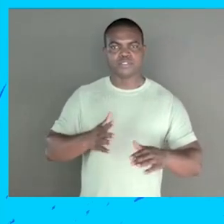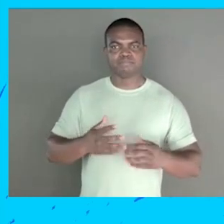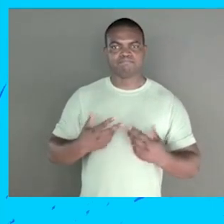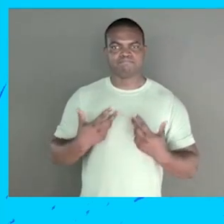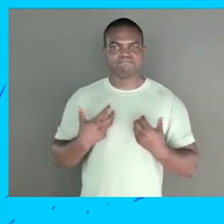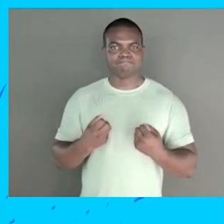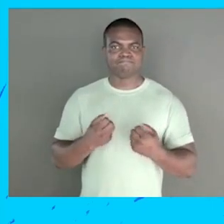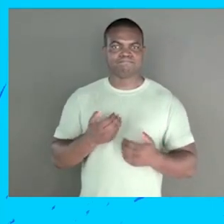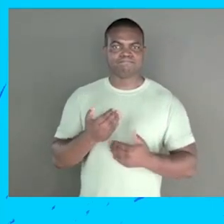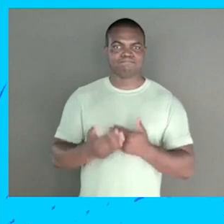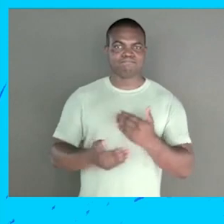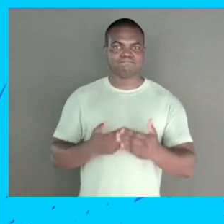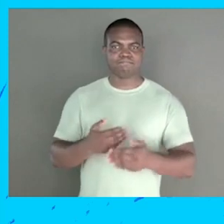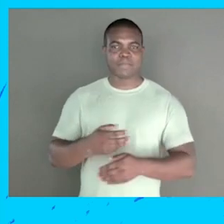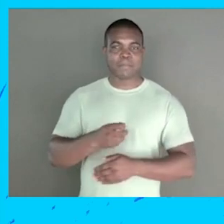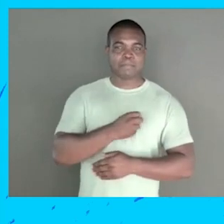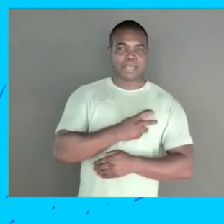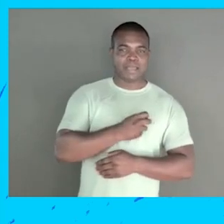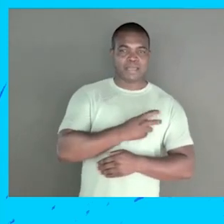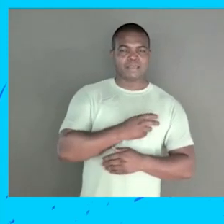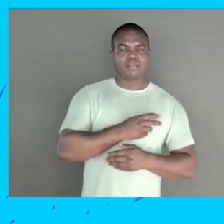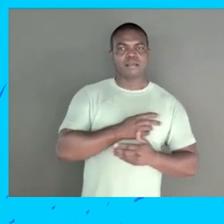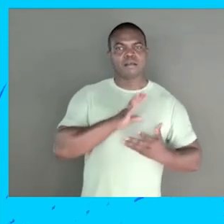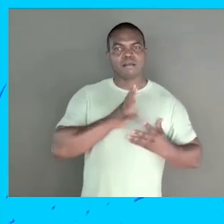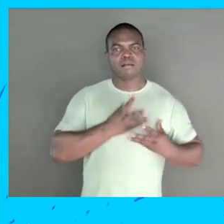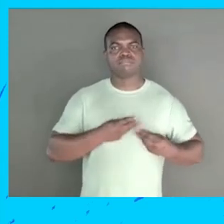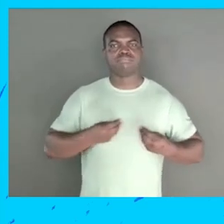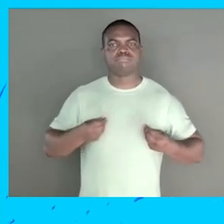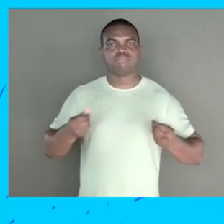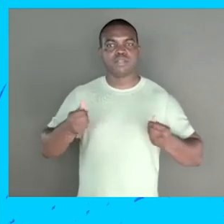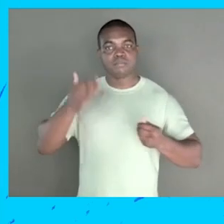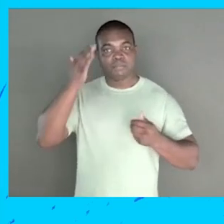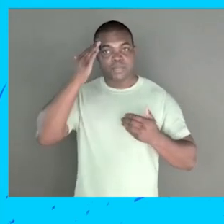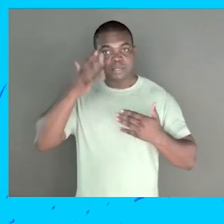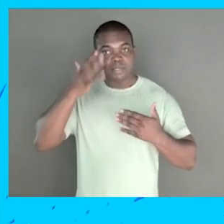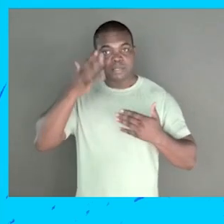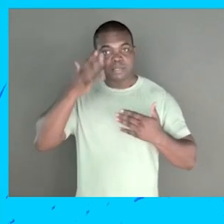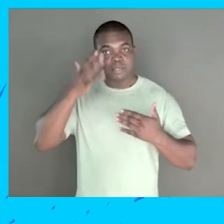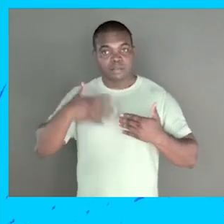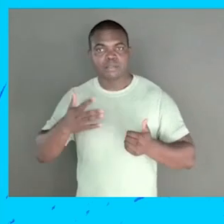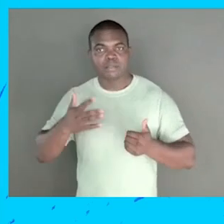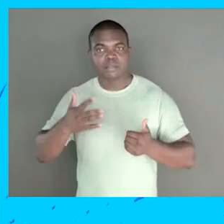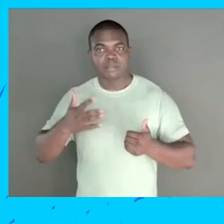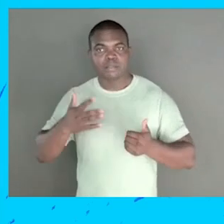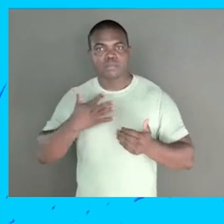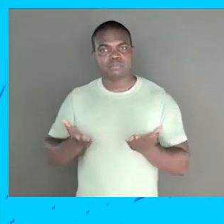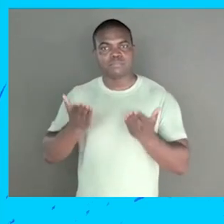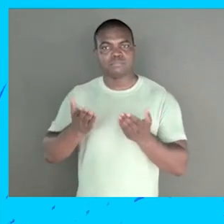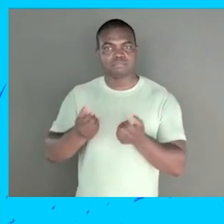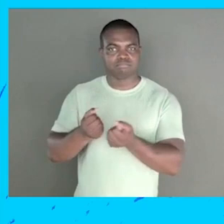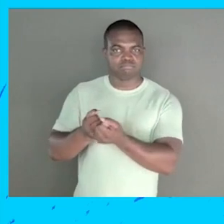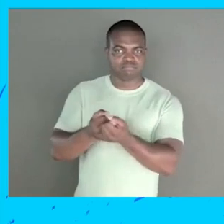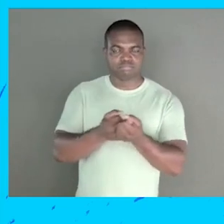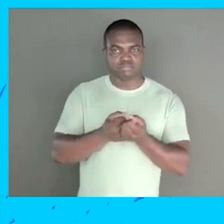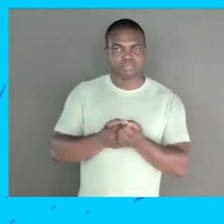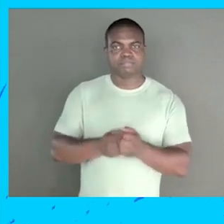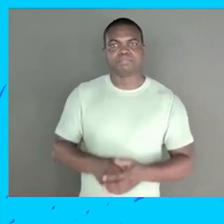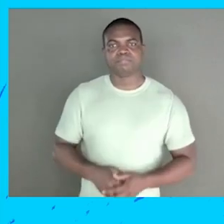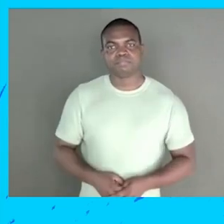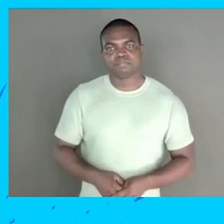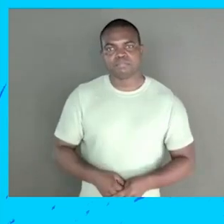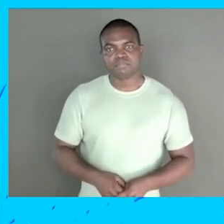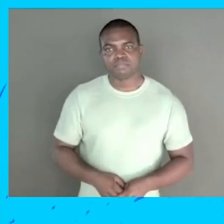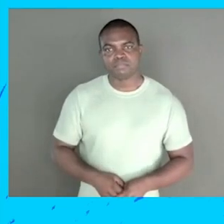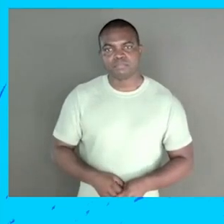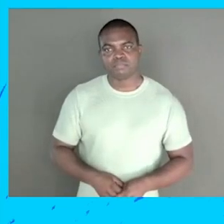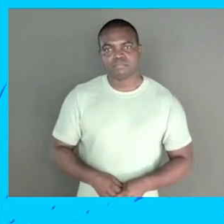just because people cannot behave mature enough for their age. Dear world leaders, we won't live under the